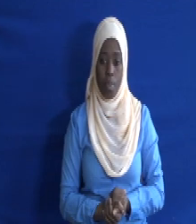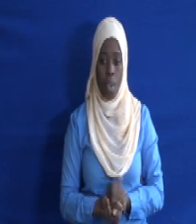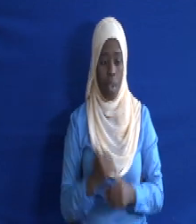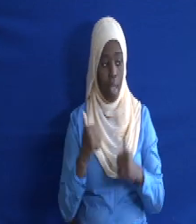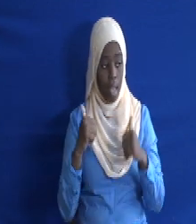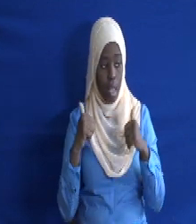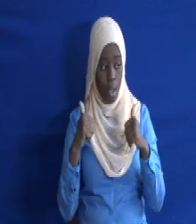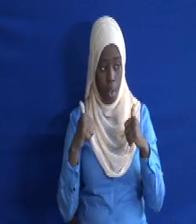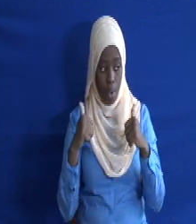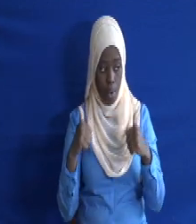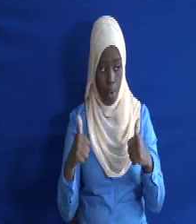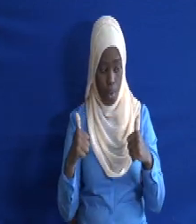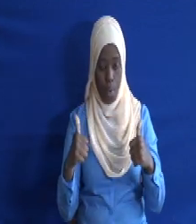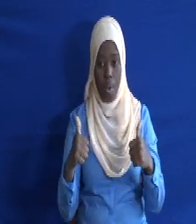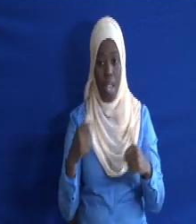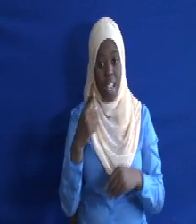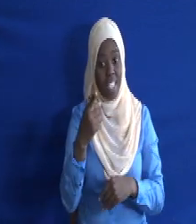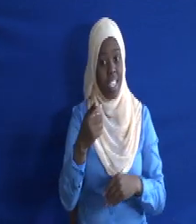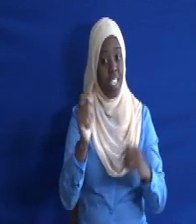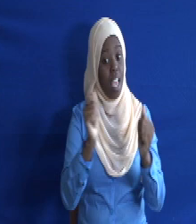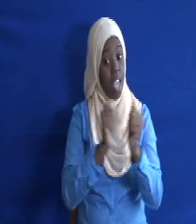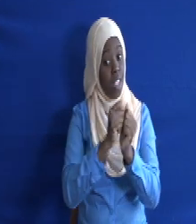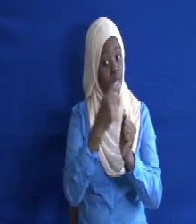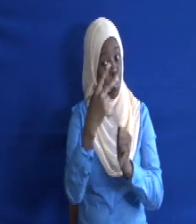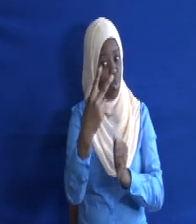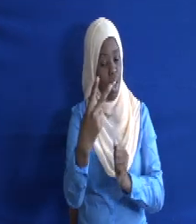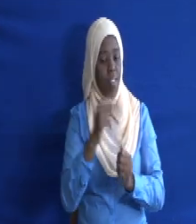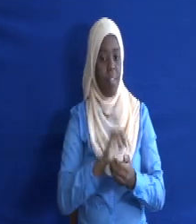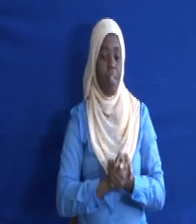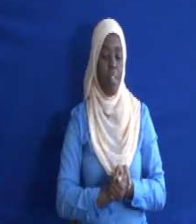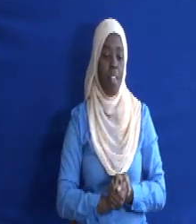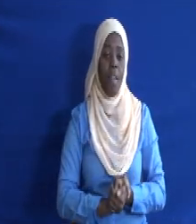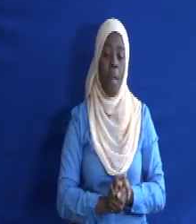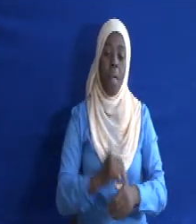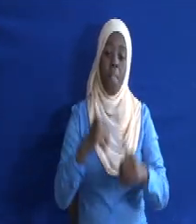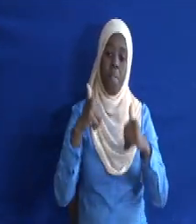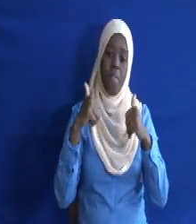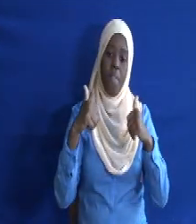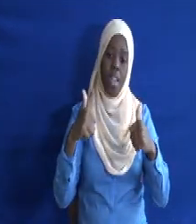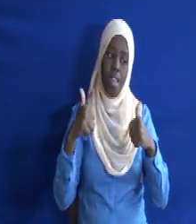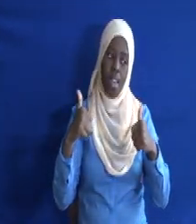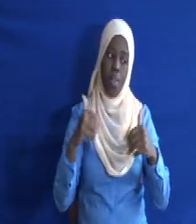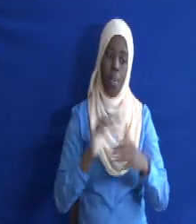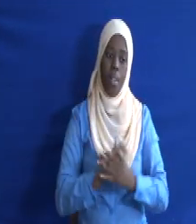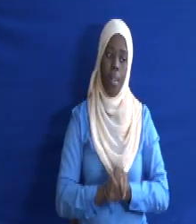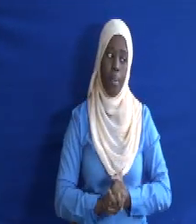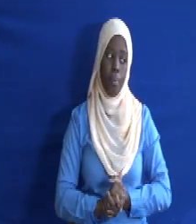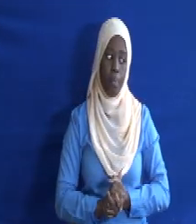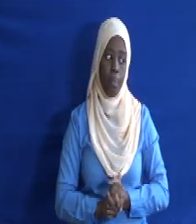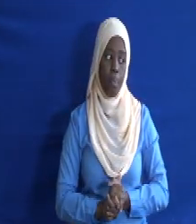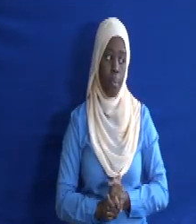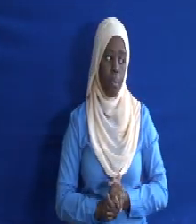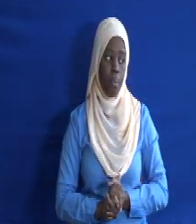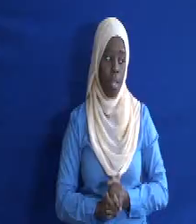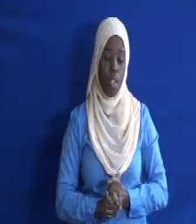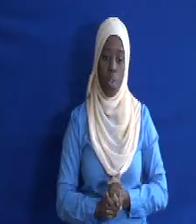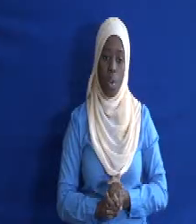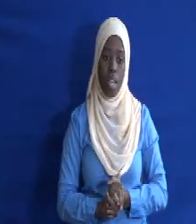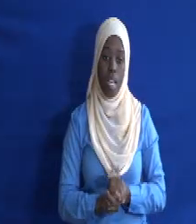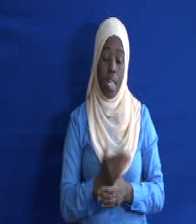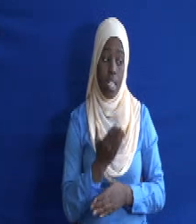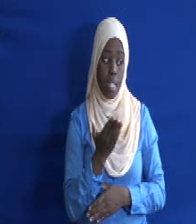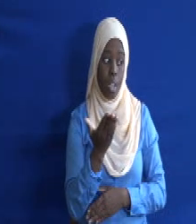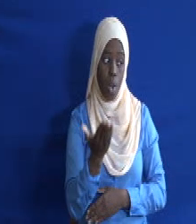Very good. The lowest is what? It is 12. Very good. So 12 is the lowest. So we say that